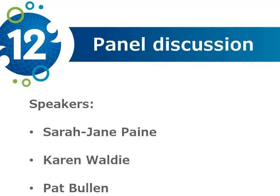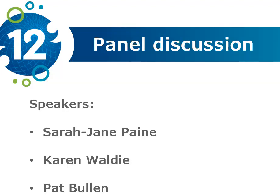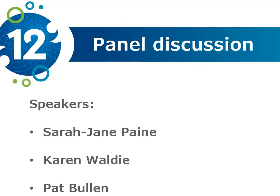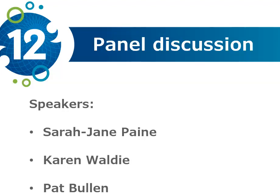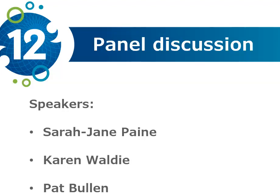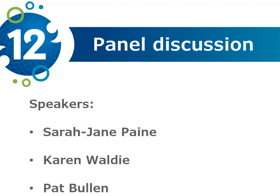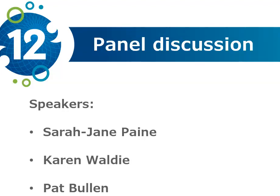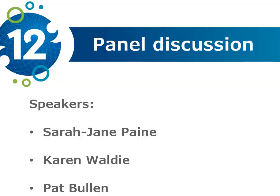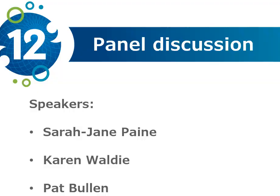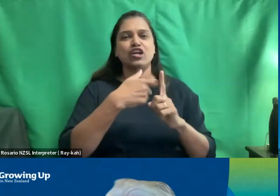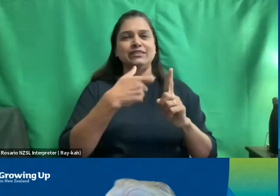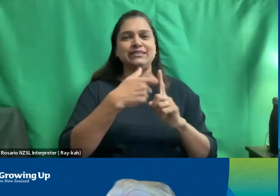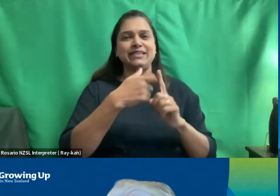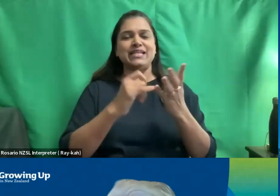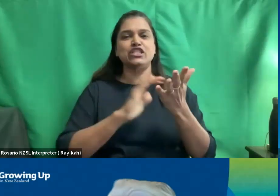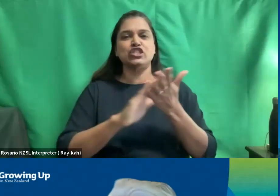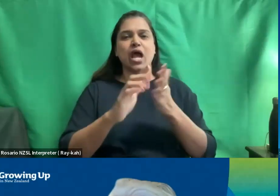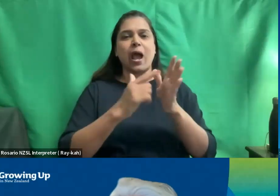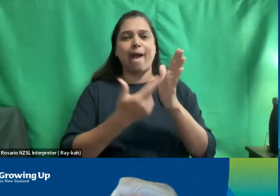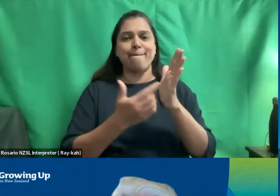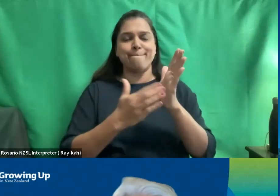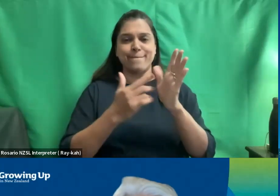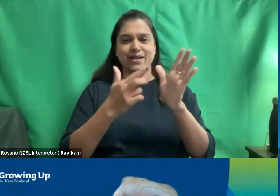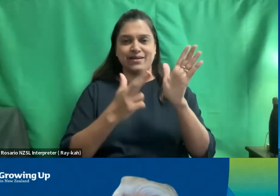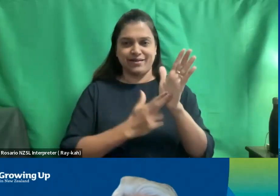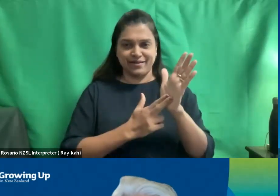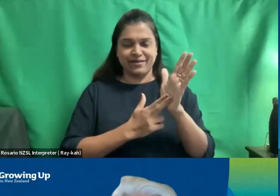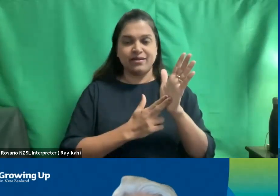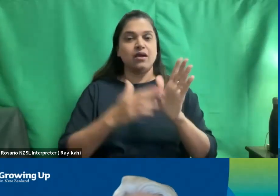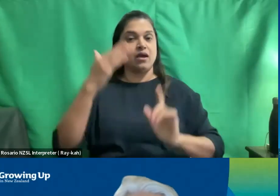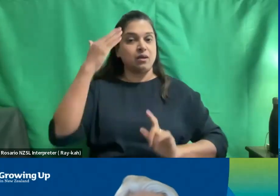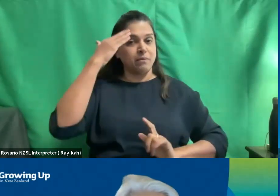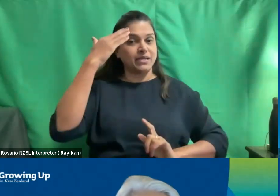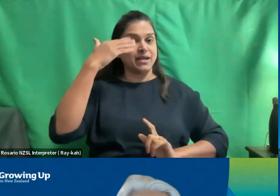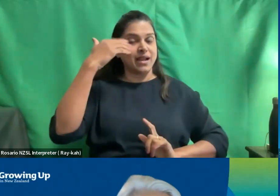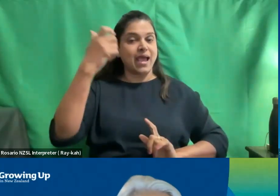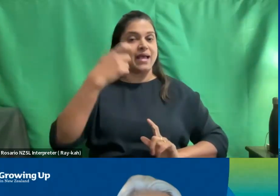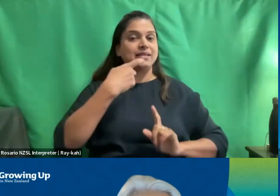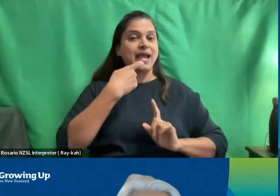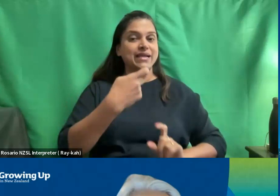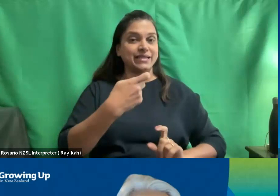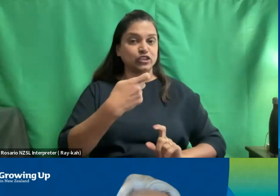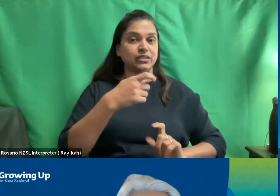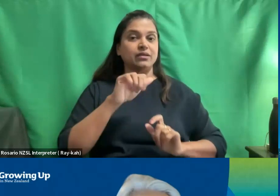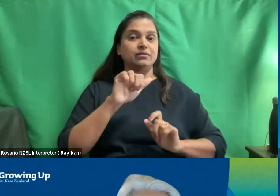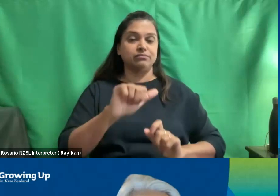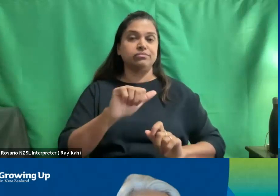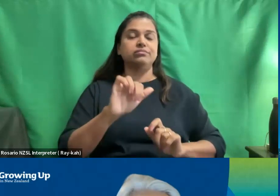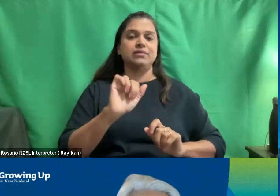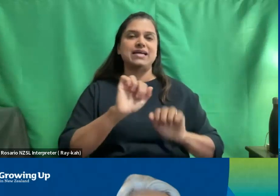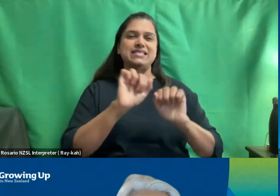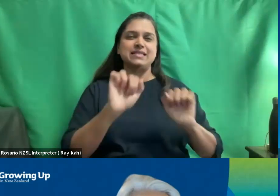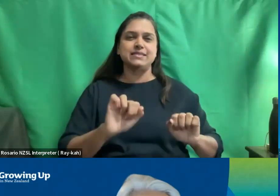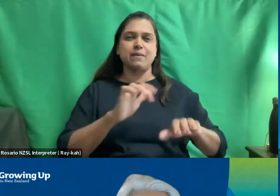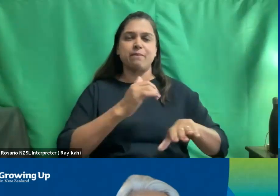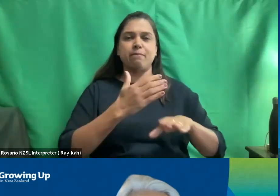Sharman, who's the Principal Policy Analyst, Mental Health and Addiction at Te Pou Mahi Pūnaha System Performance from